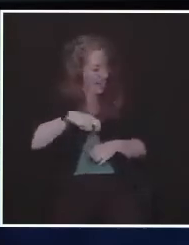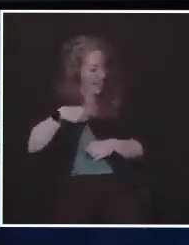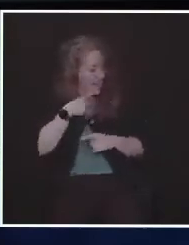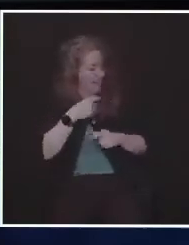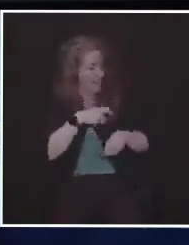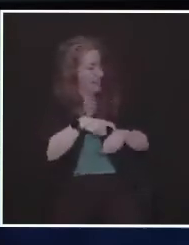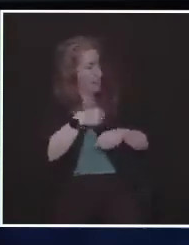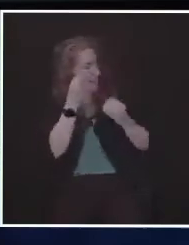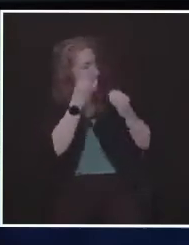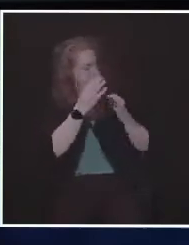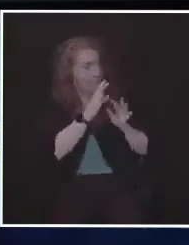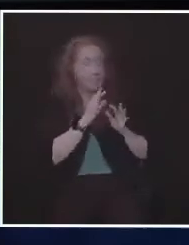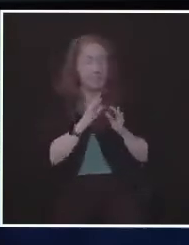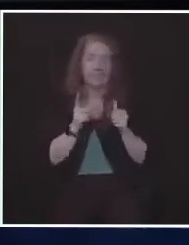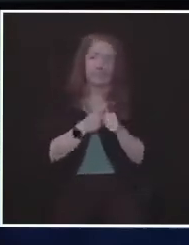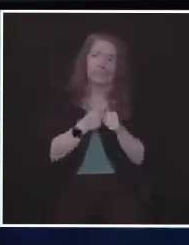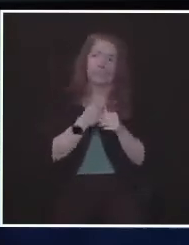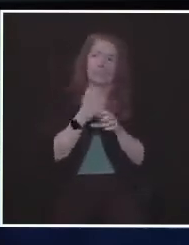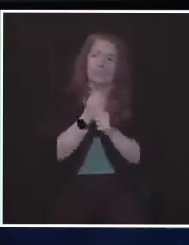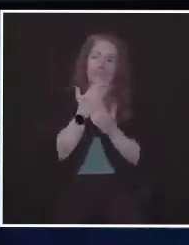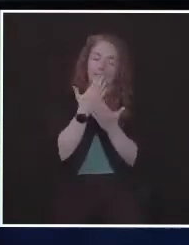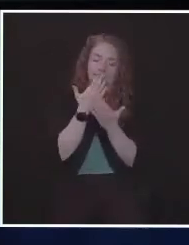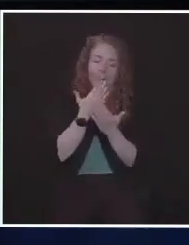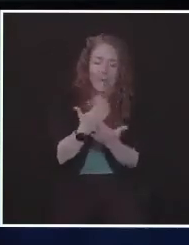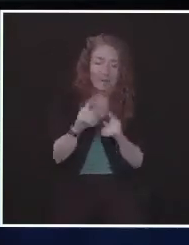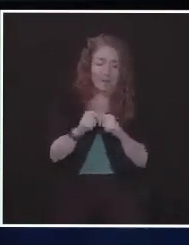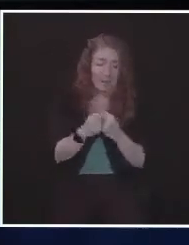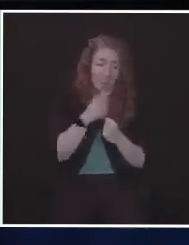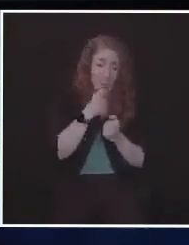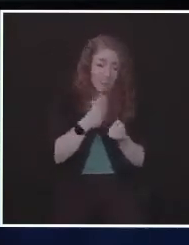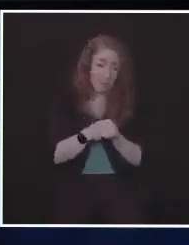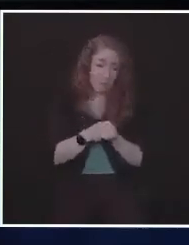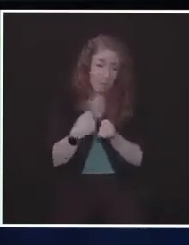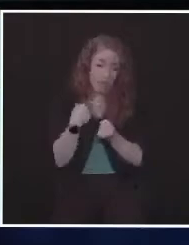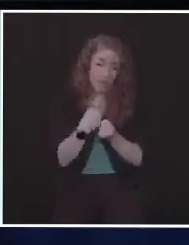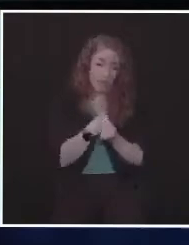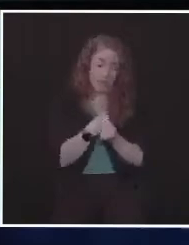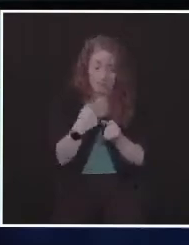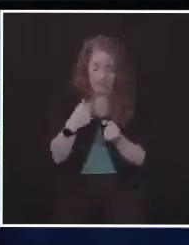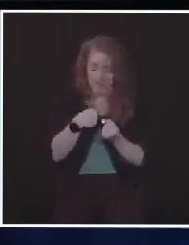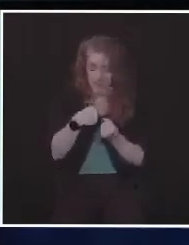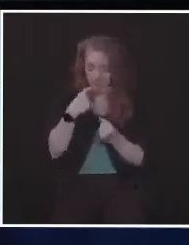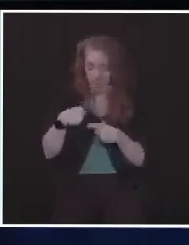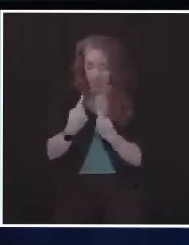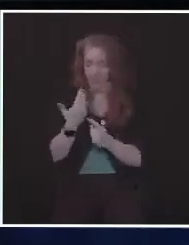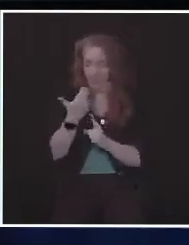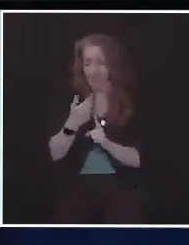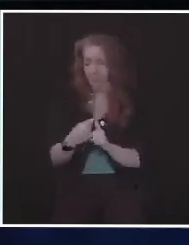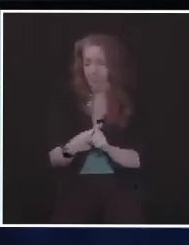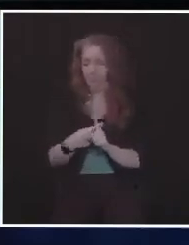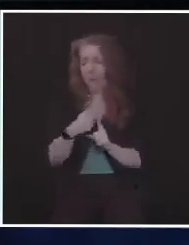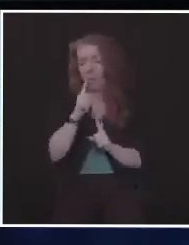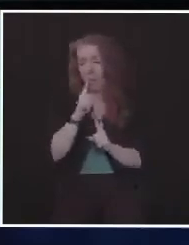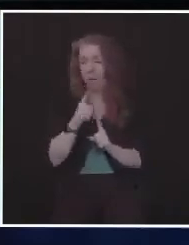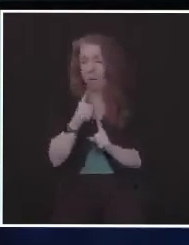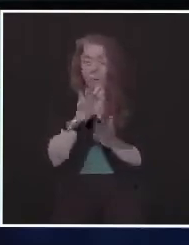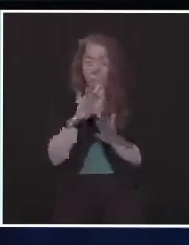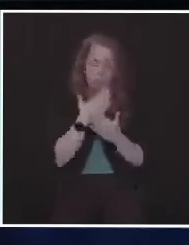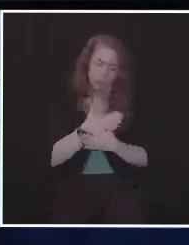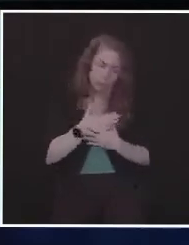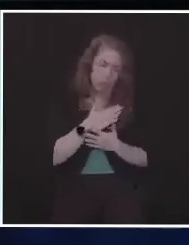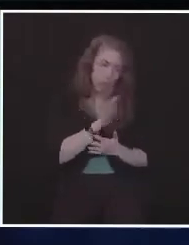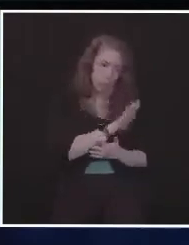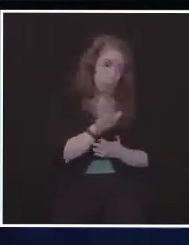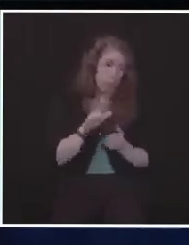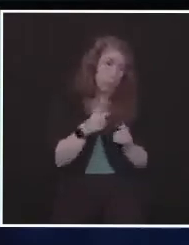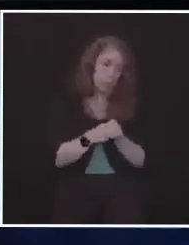for the last 15 months. I really, really, really appreciate everybody. But I also want to just underscore that I'm really